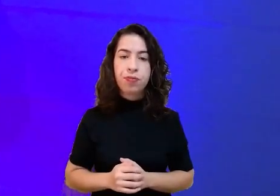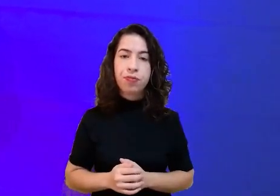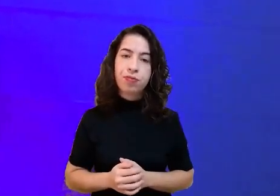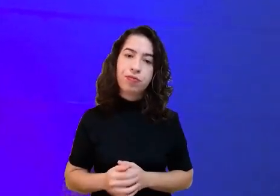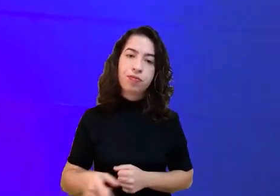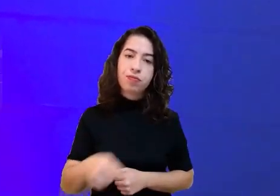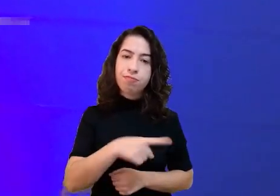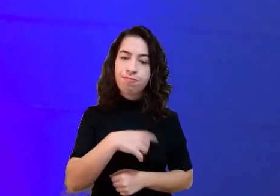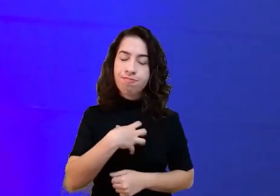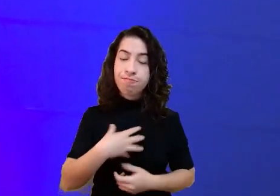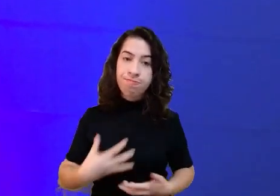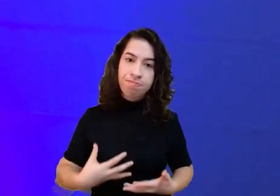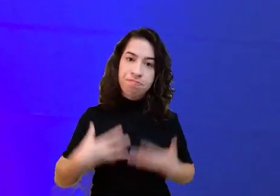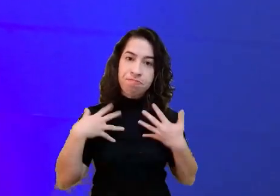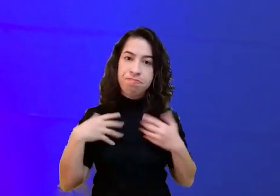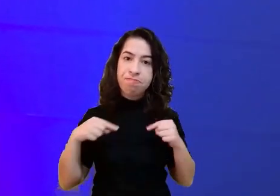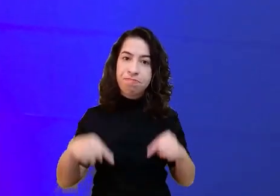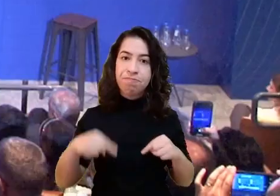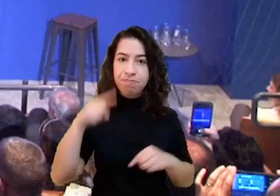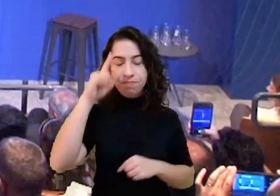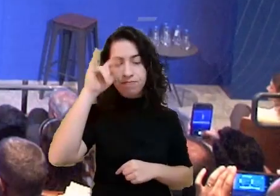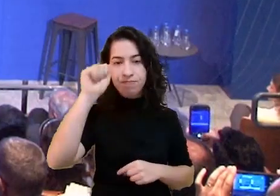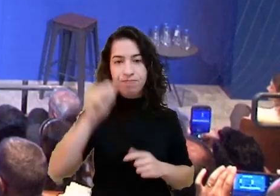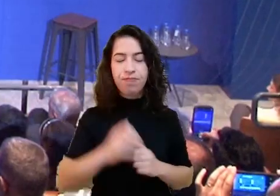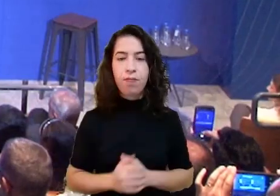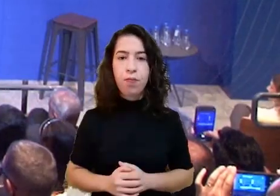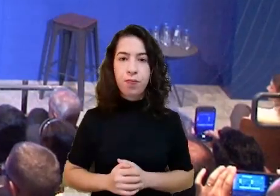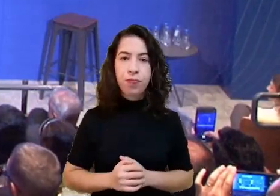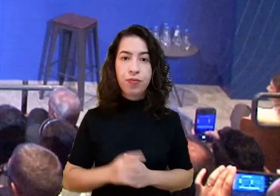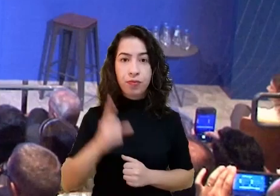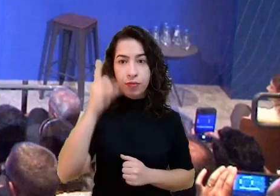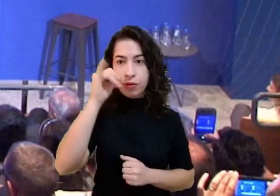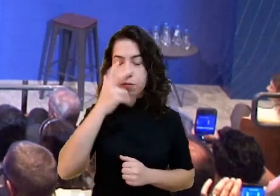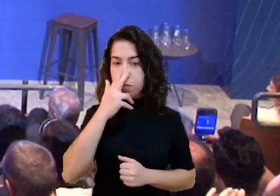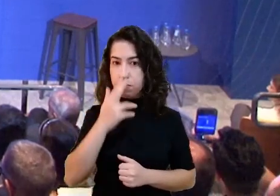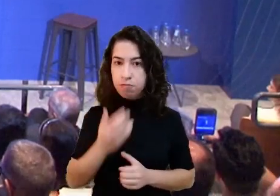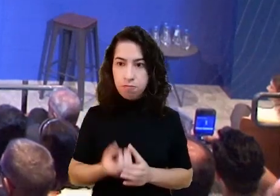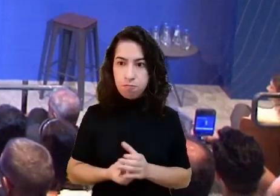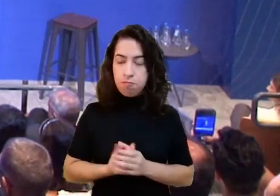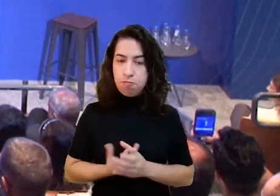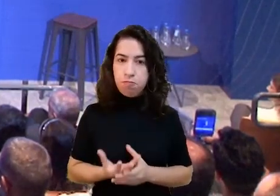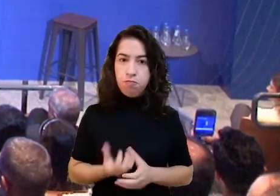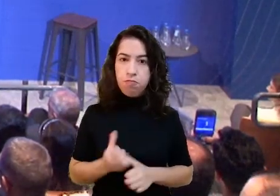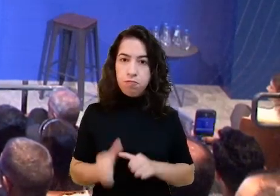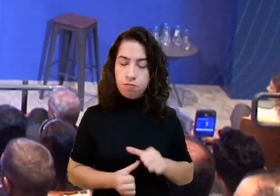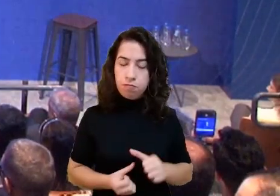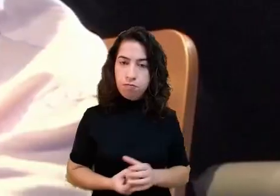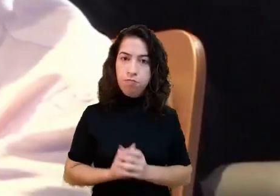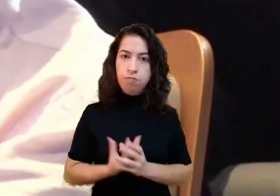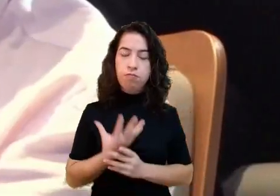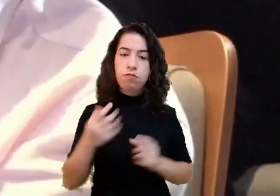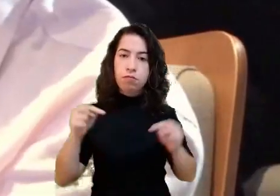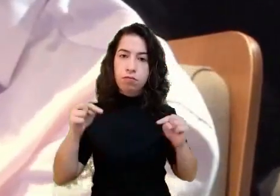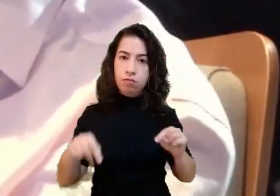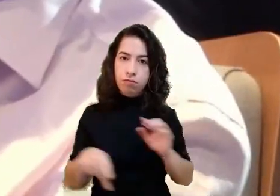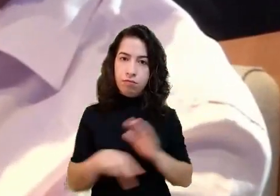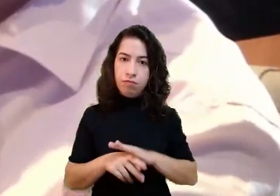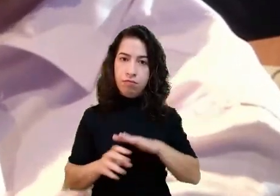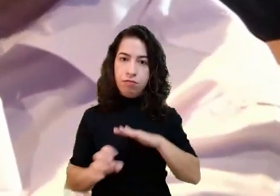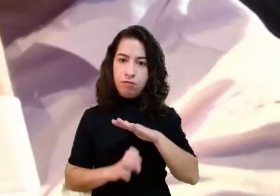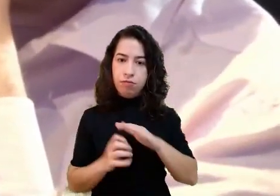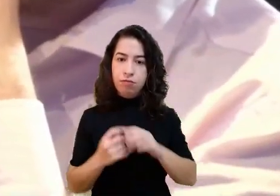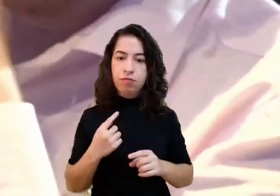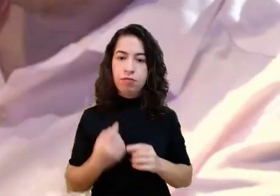So we are very enthusiastic in this day. It's a rebirth, a regeneration of the organization